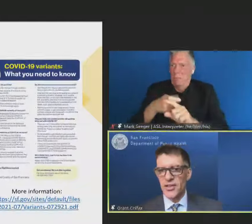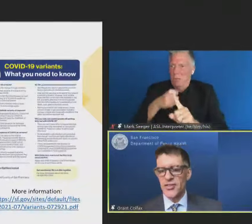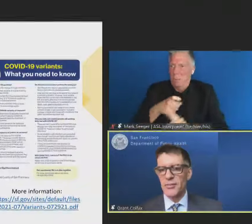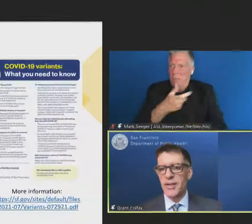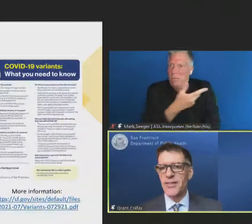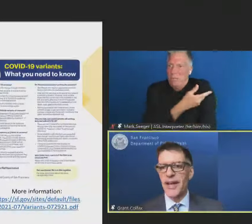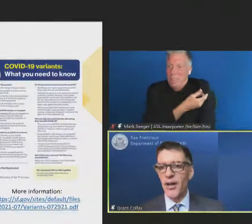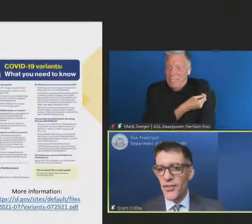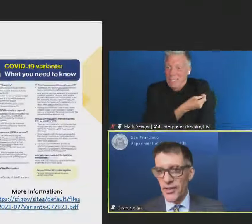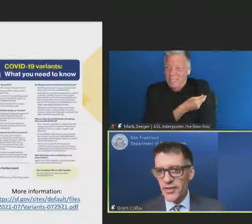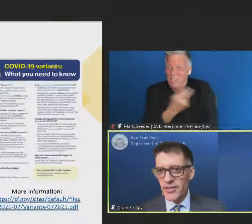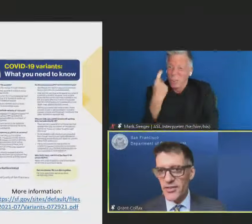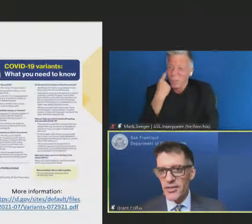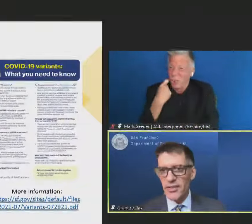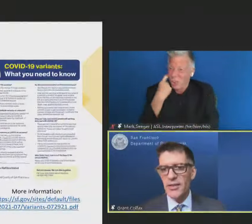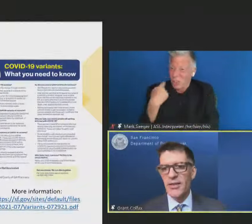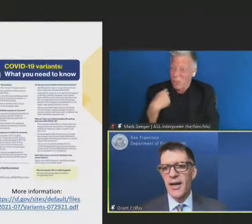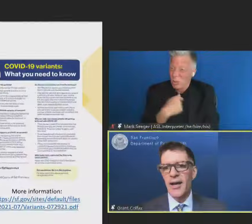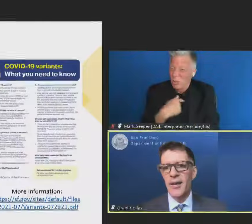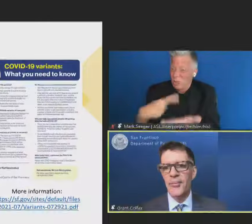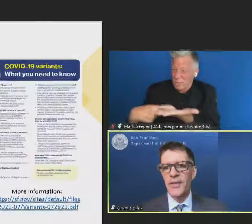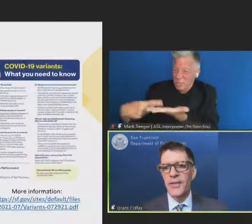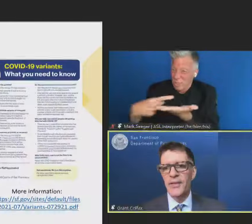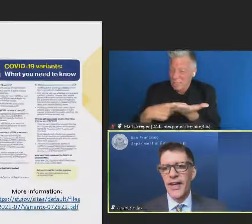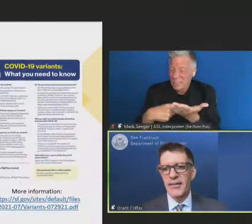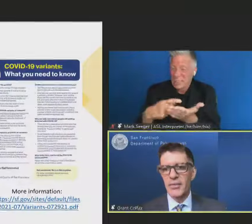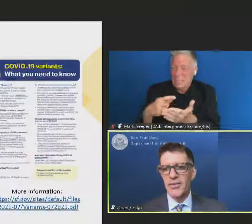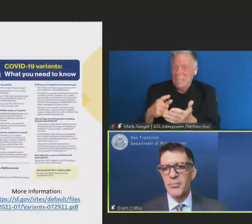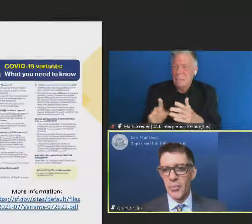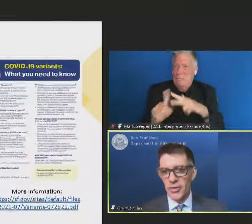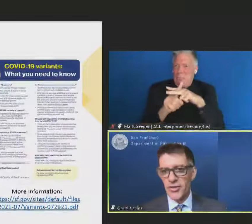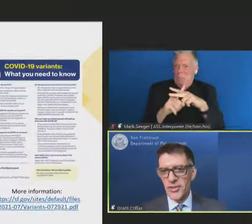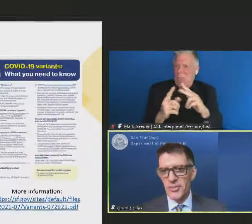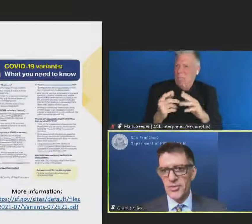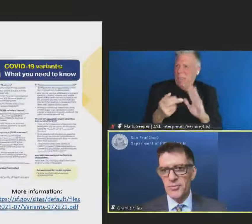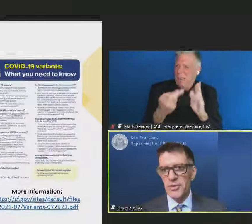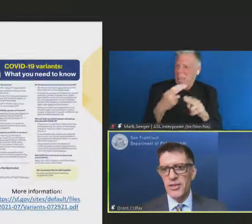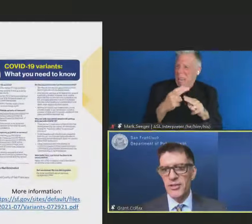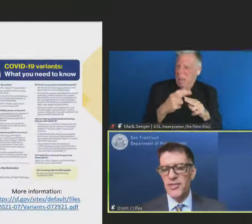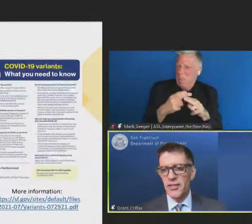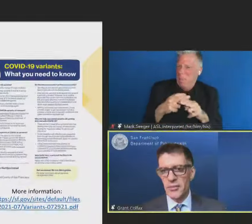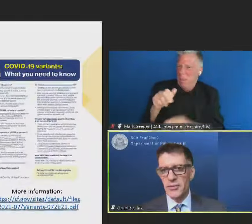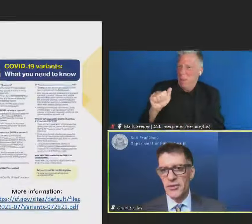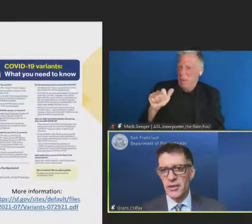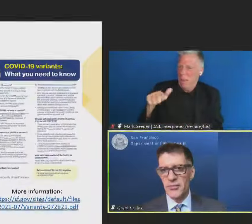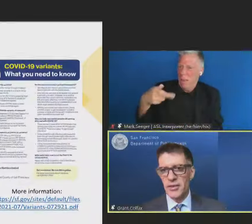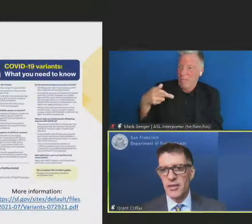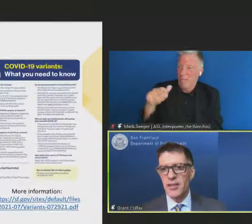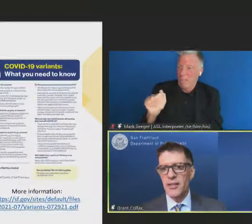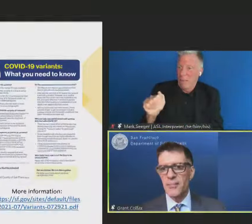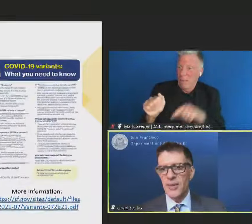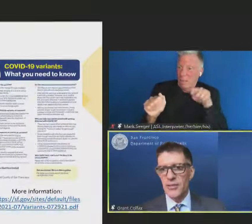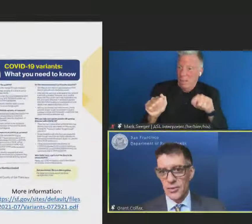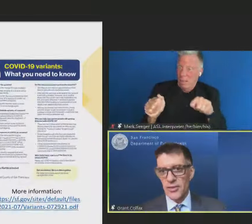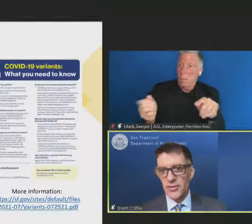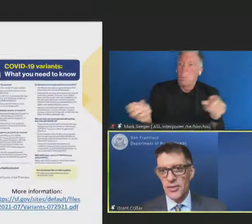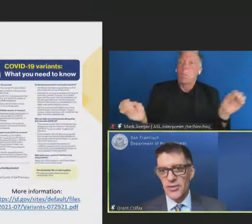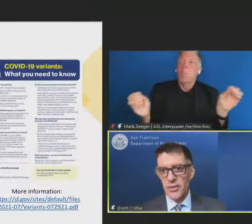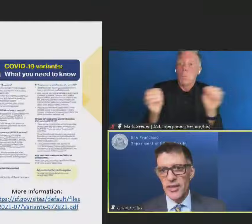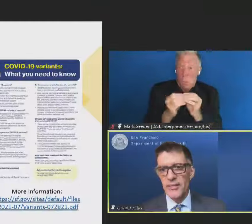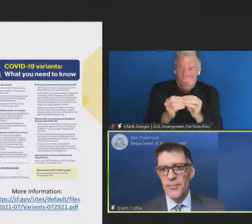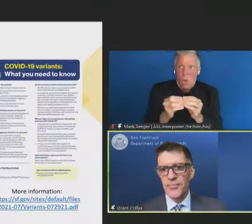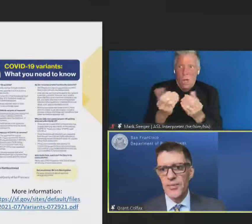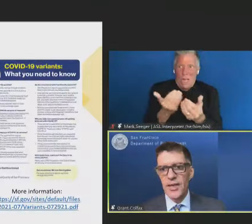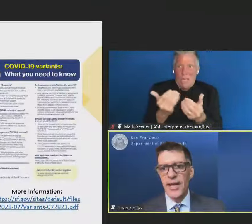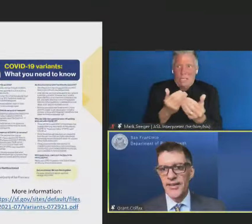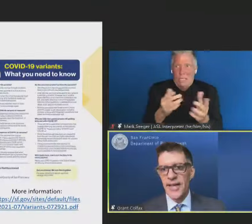of discussion about the Alpha variant that was more transmissible than the variant we were dealing with early in